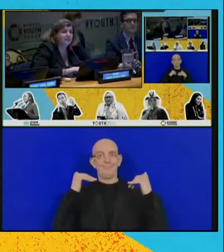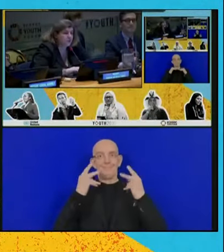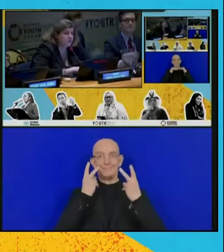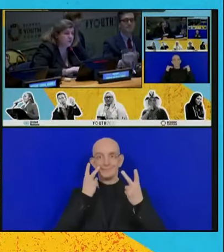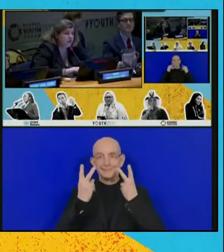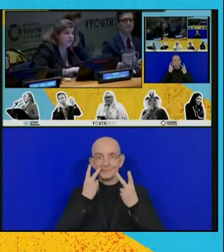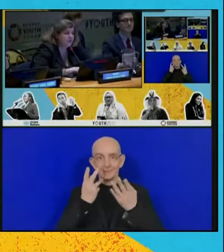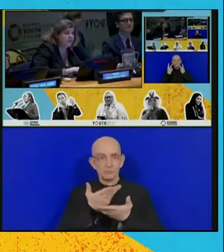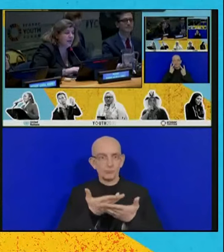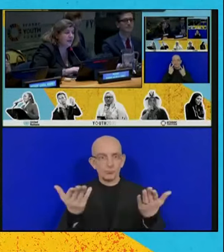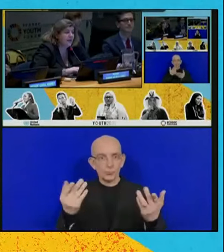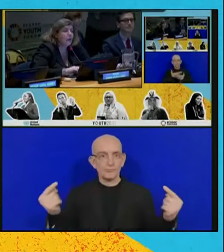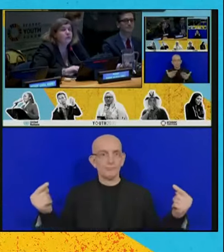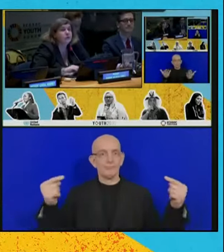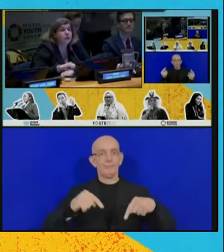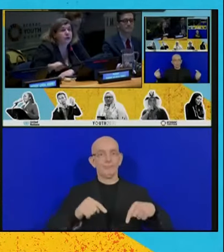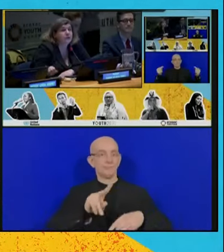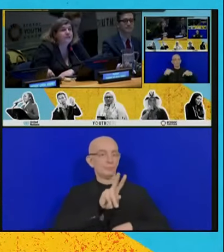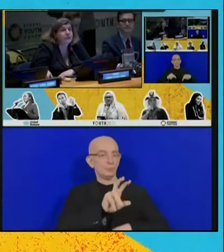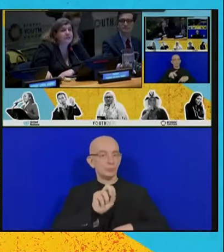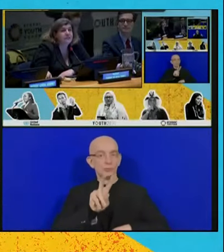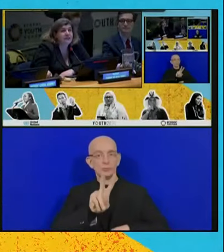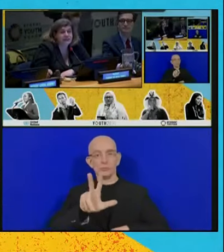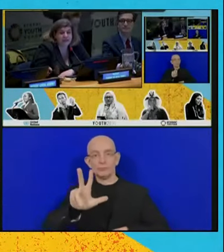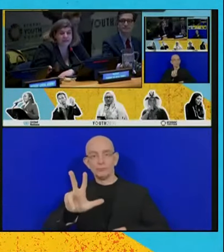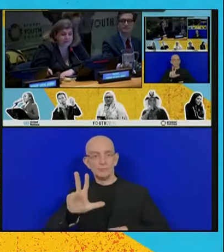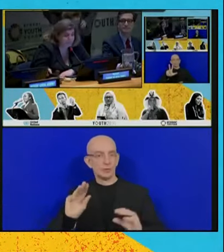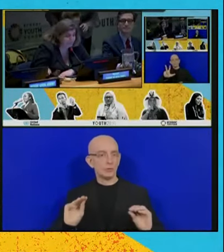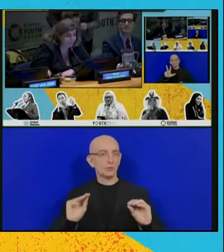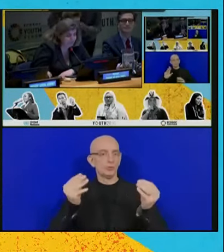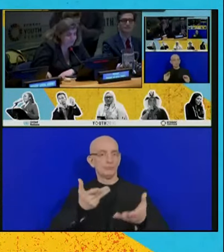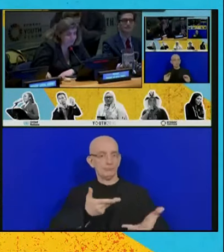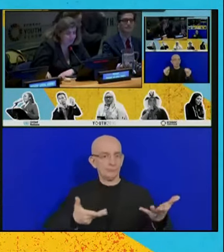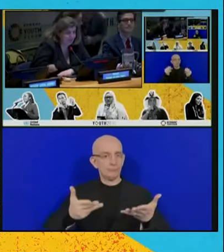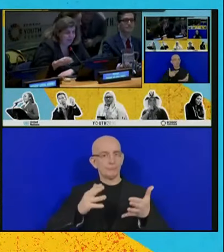Social Council, and I call to order this first meeting.